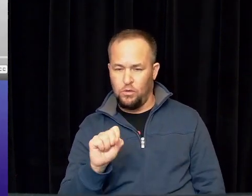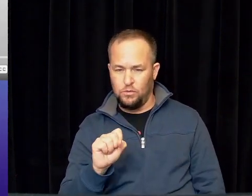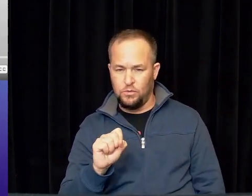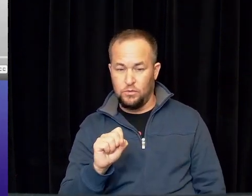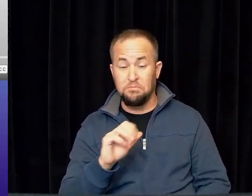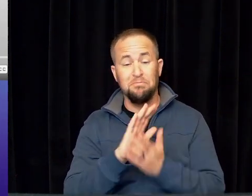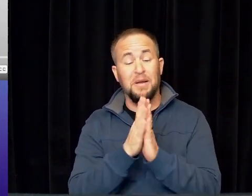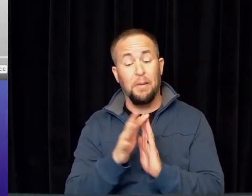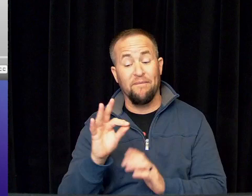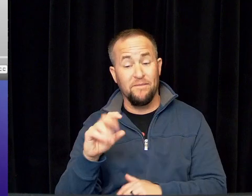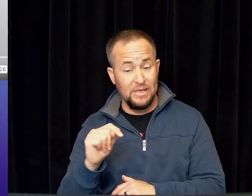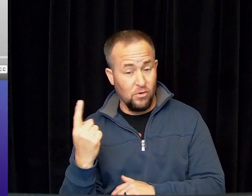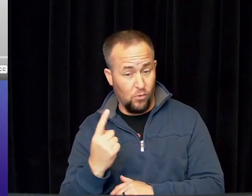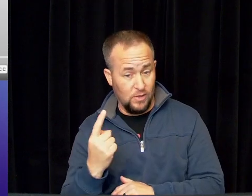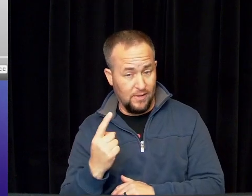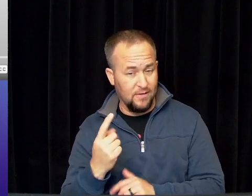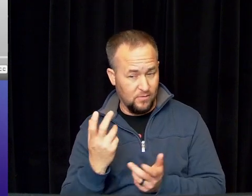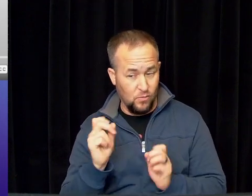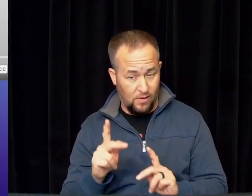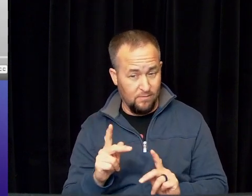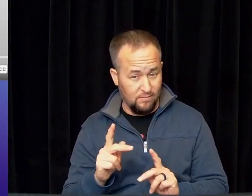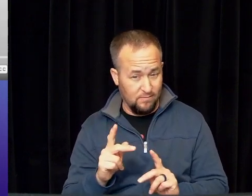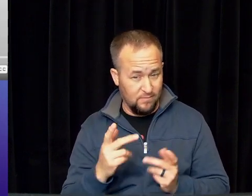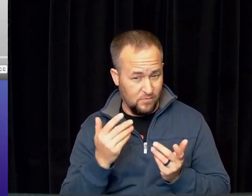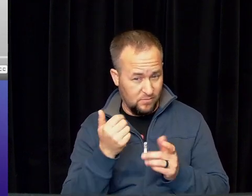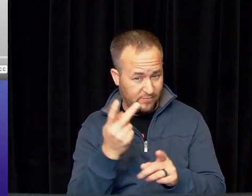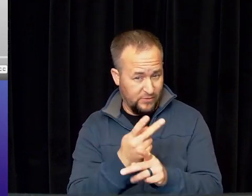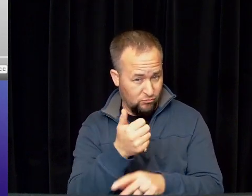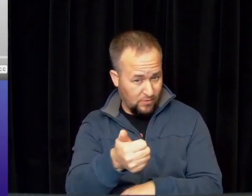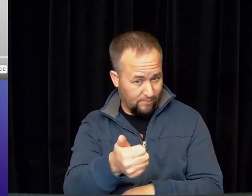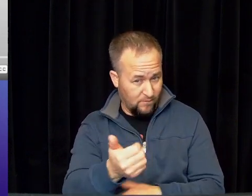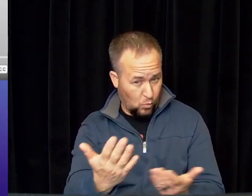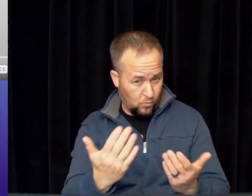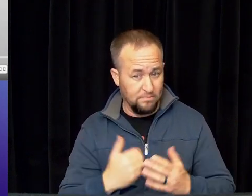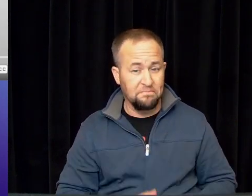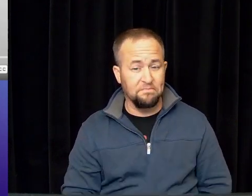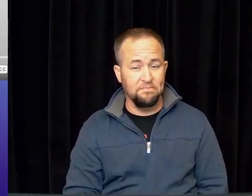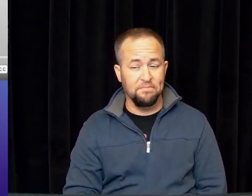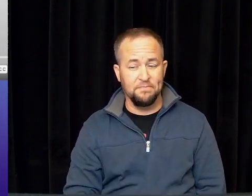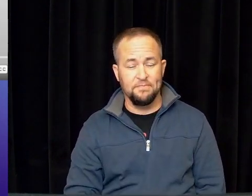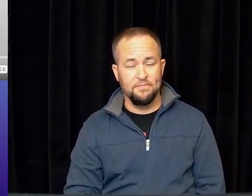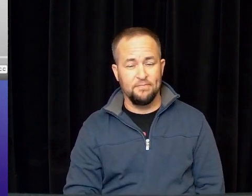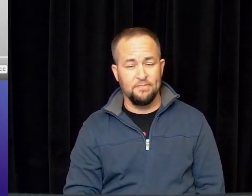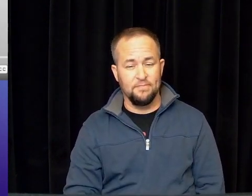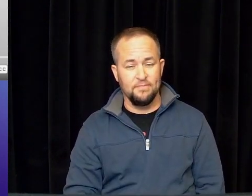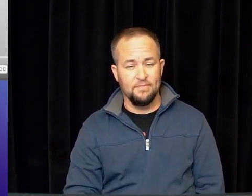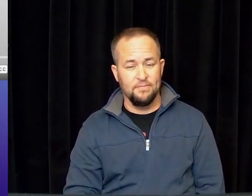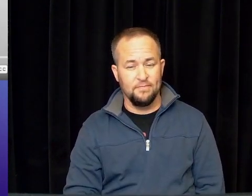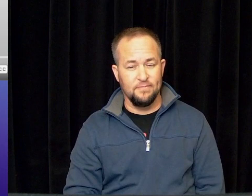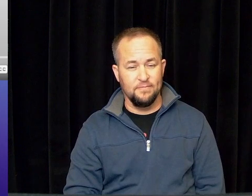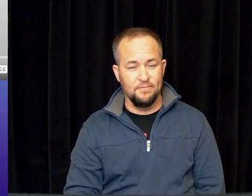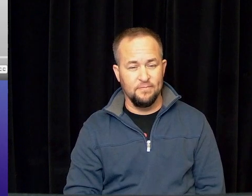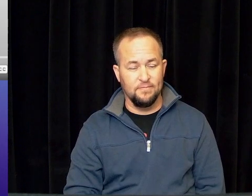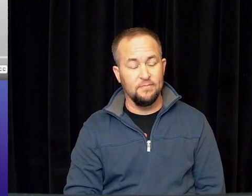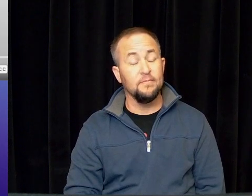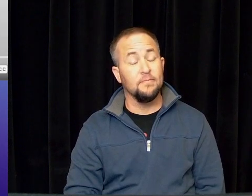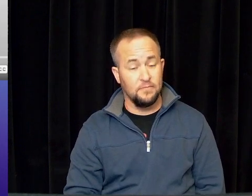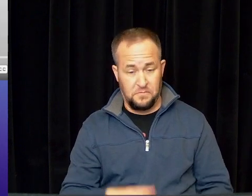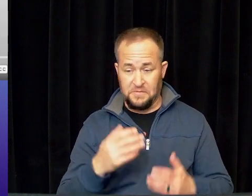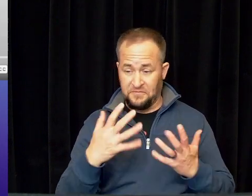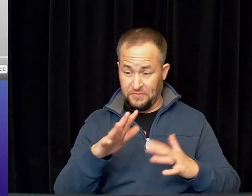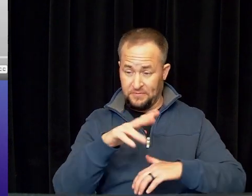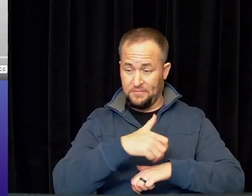your labels so that we have our scale factor in simplest form. Go ahead and pause. Alrighty, so I got us set